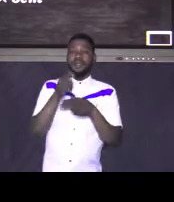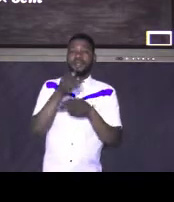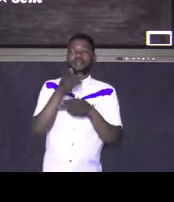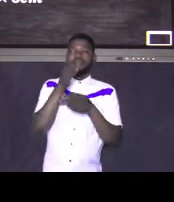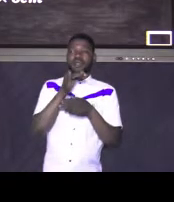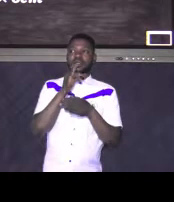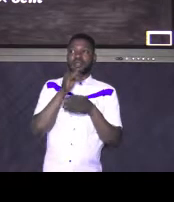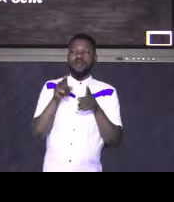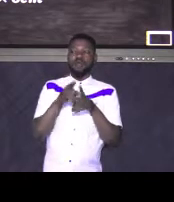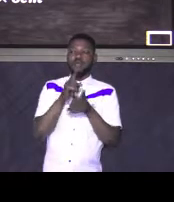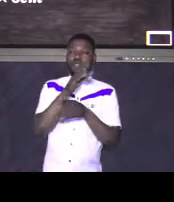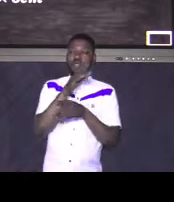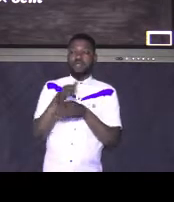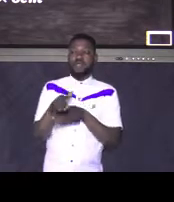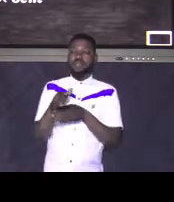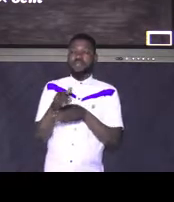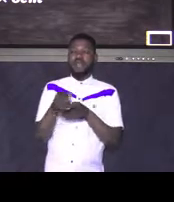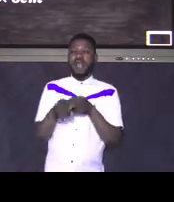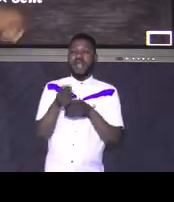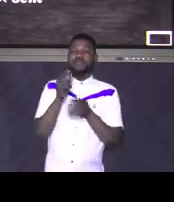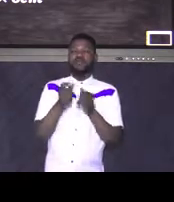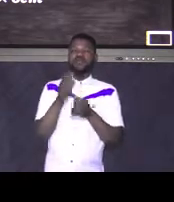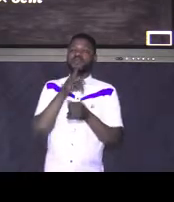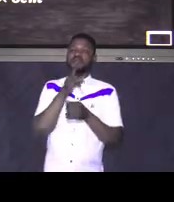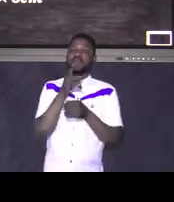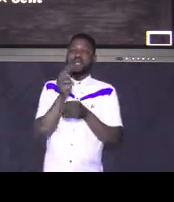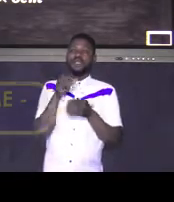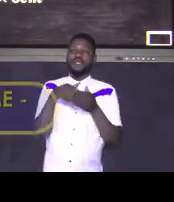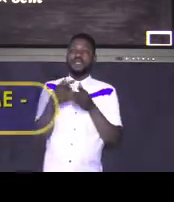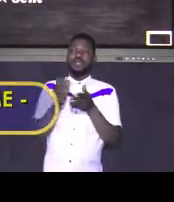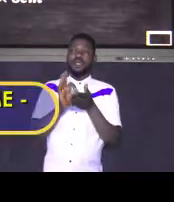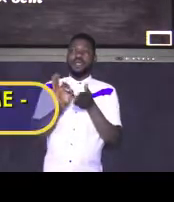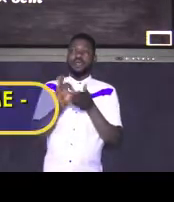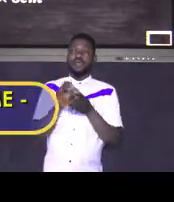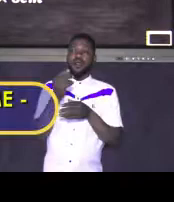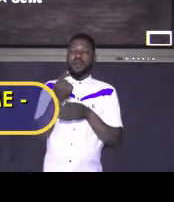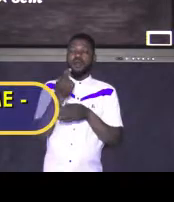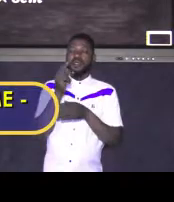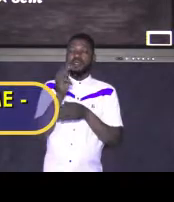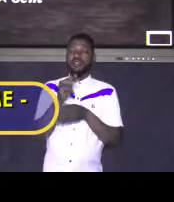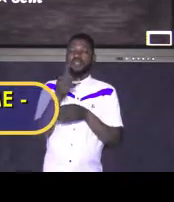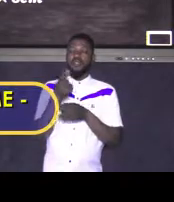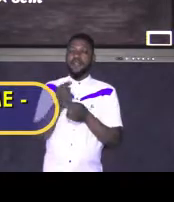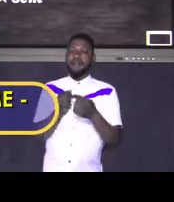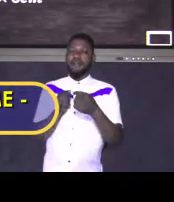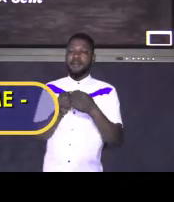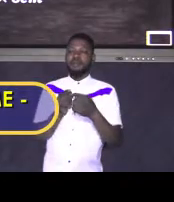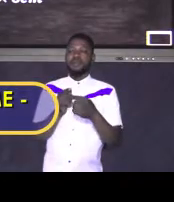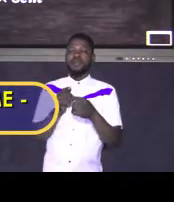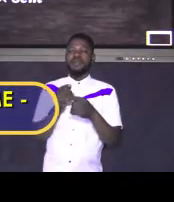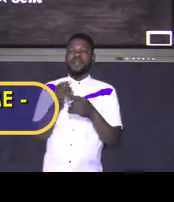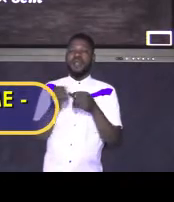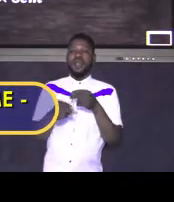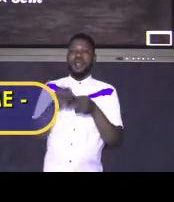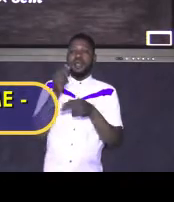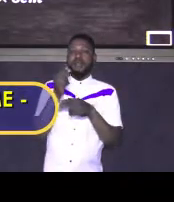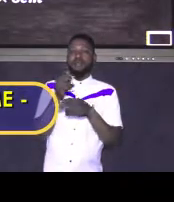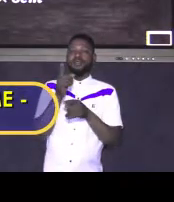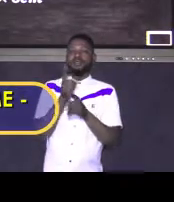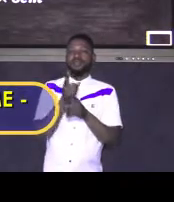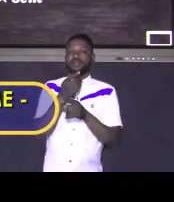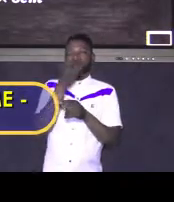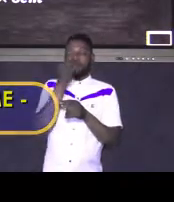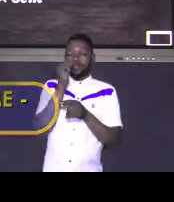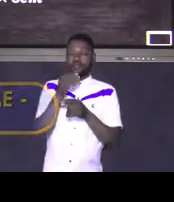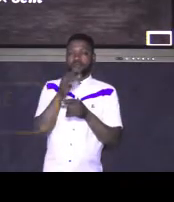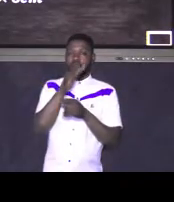height, because there is also a slant height which is not needed in the calculation. You only require the perpendicular height. So when you see the slant